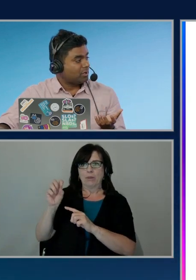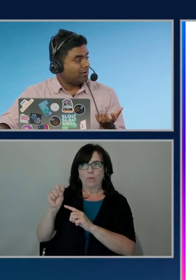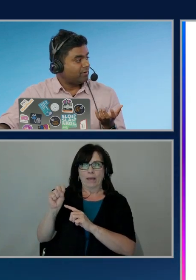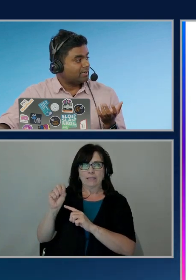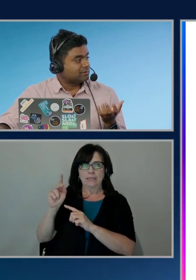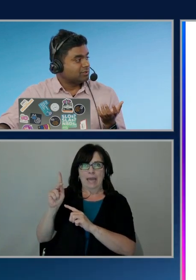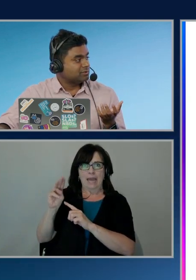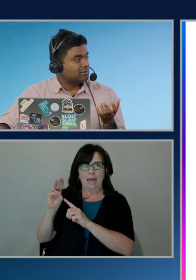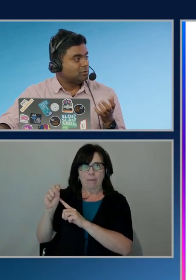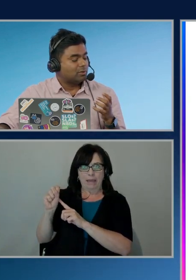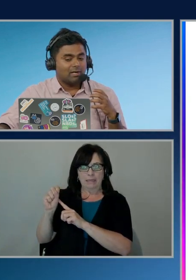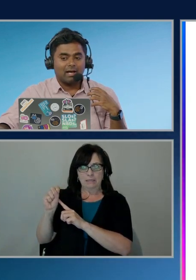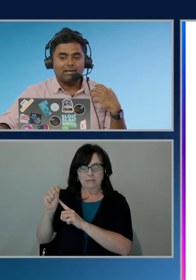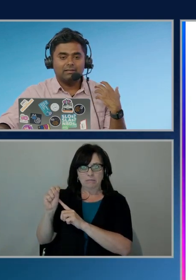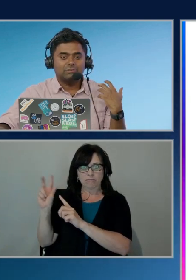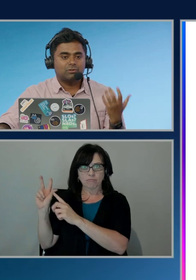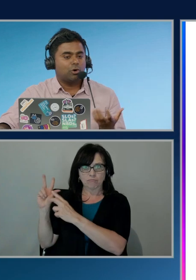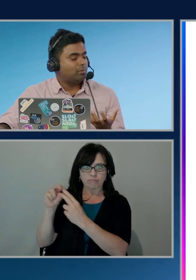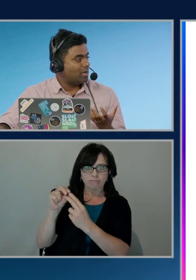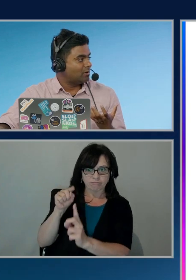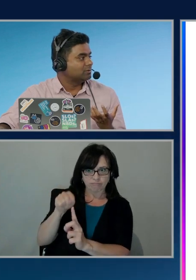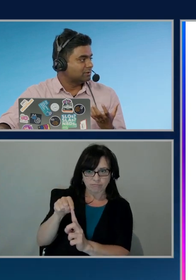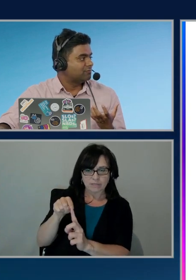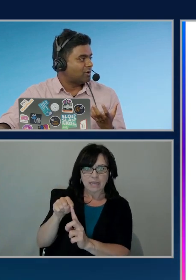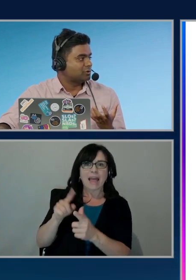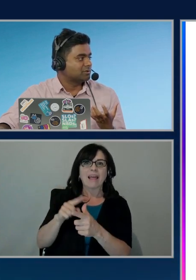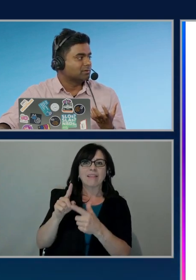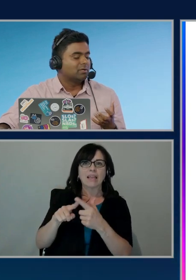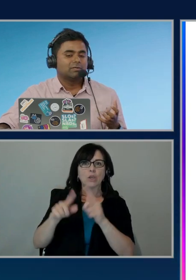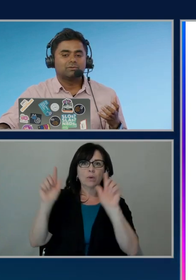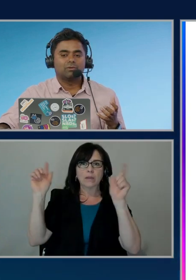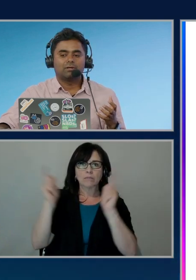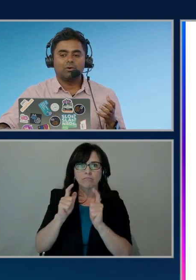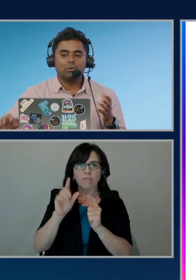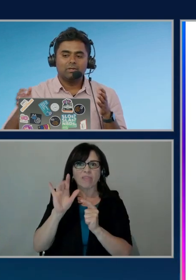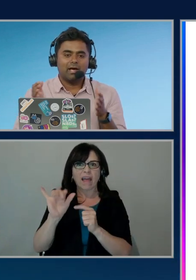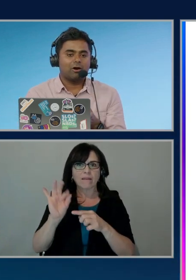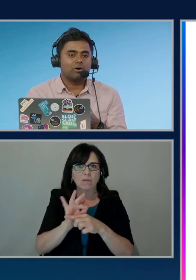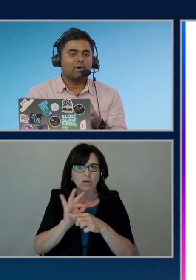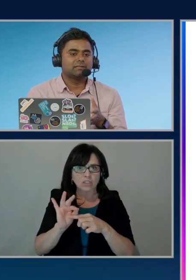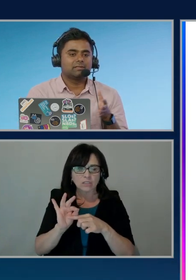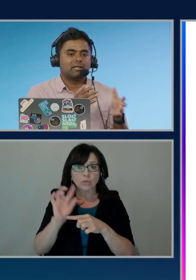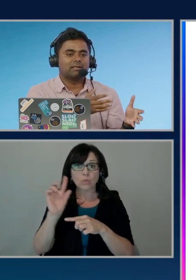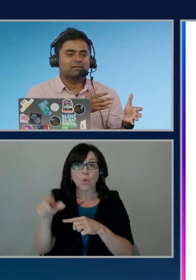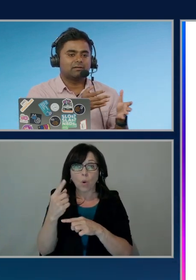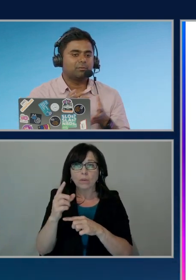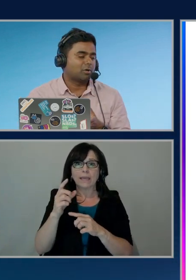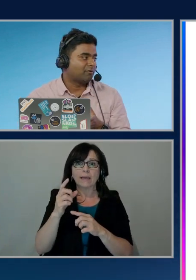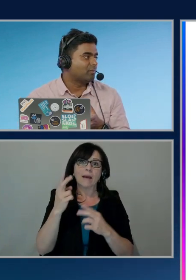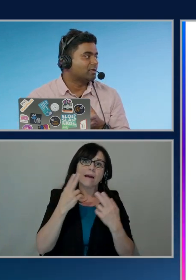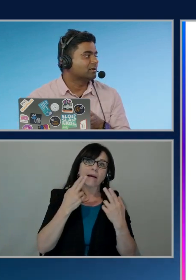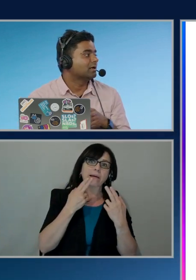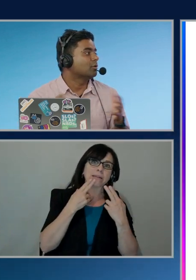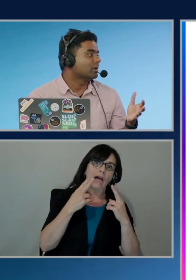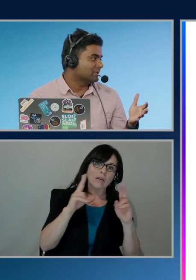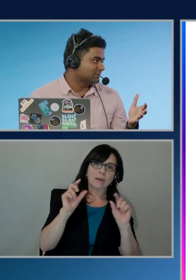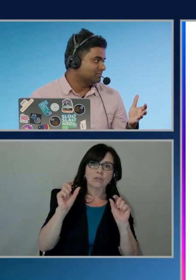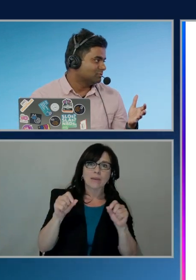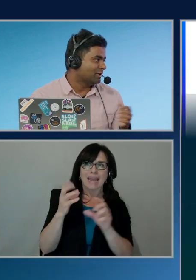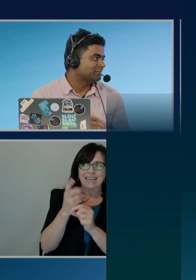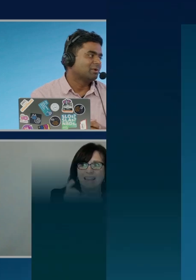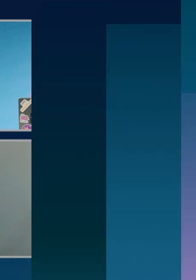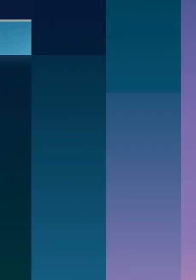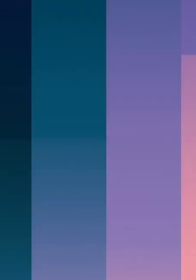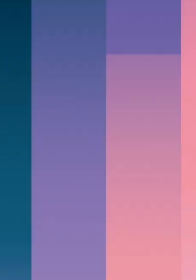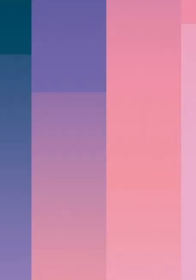with cryptographic attestation, you can again scope down this function so that only anonymizer can get that cryptographic material and no one else.